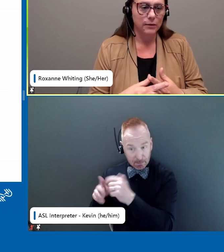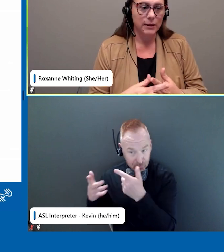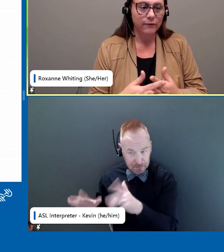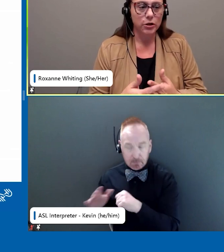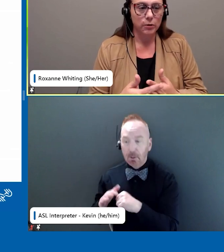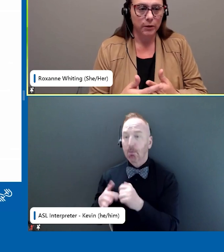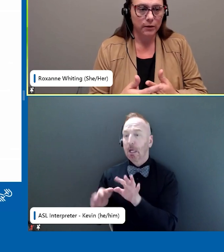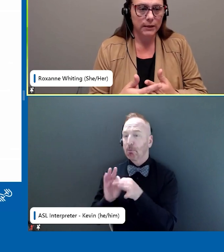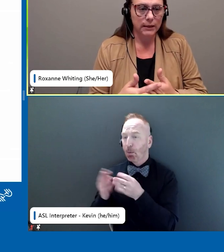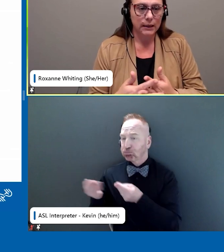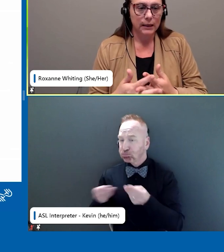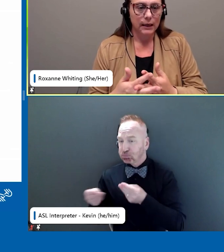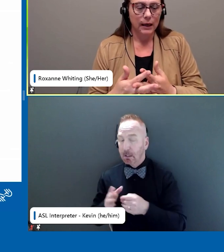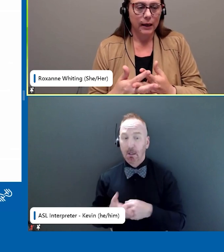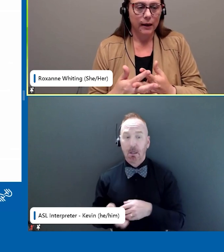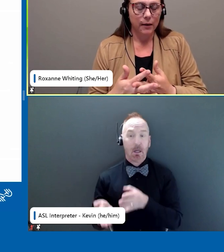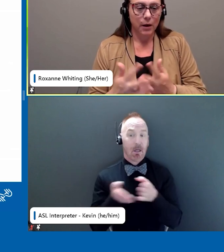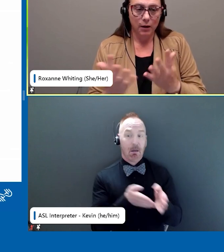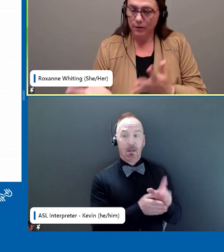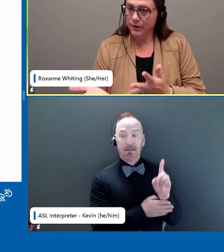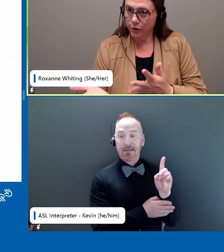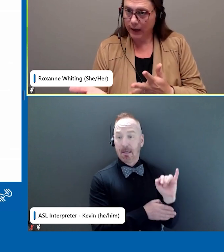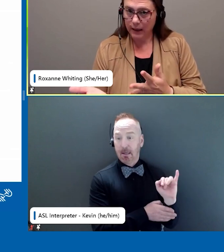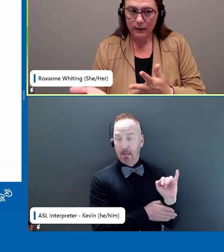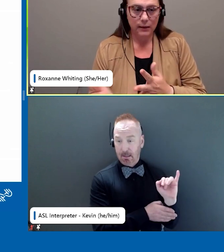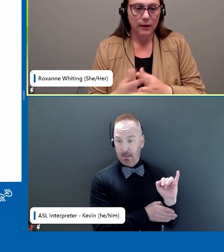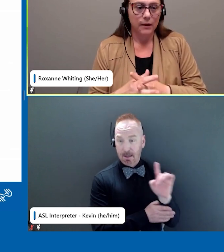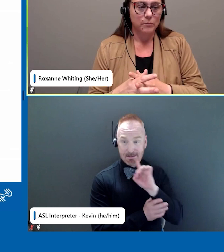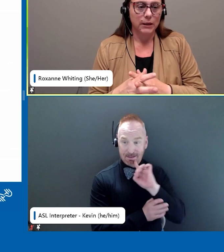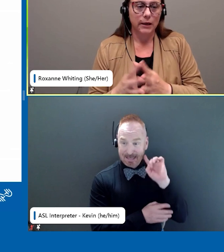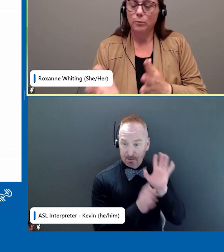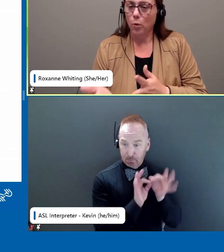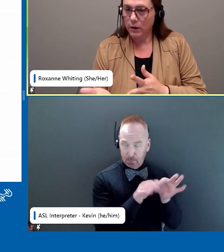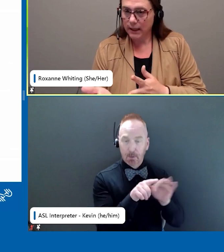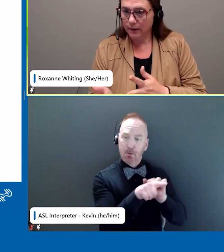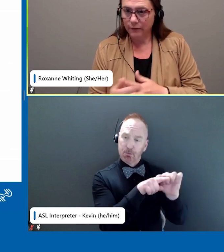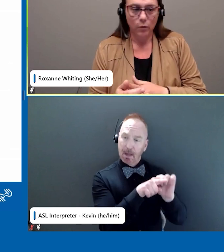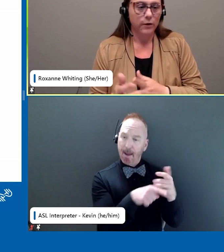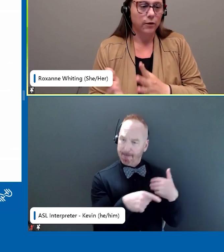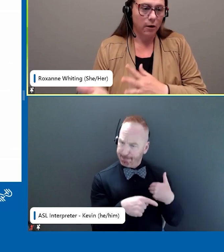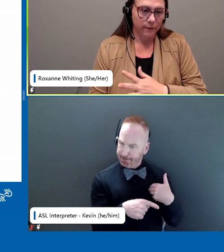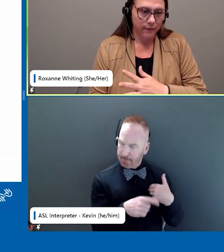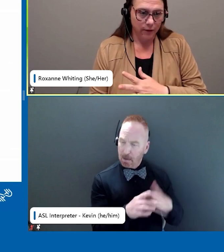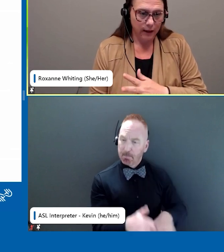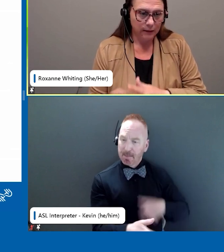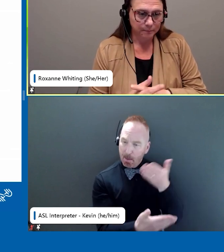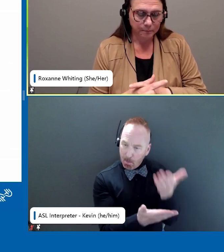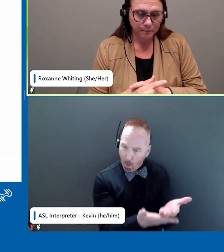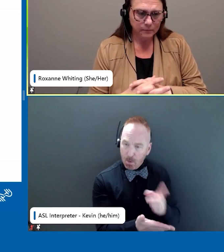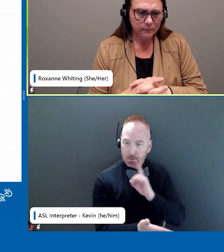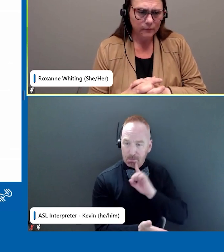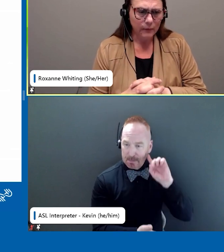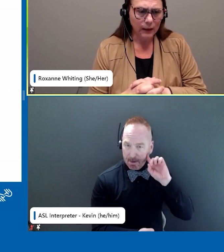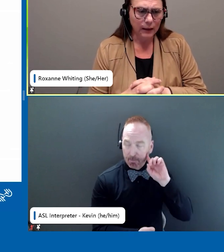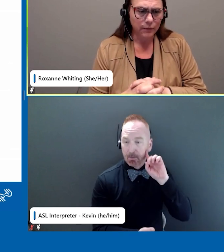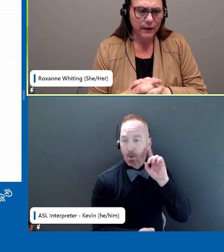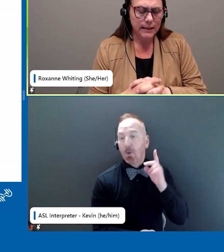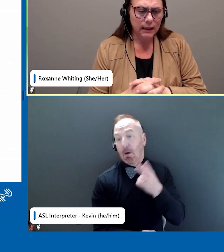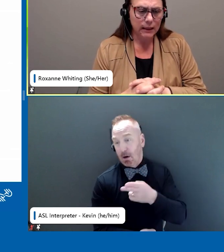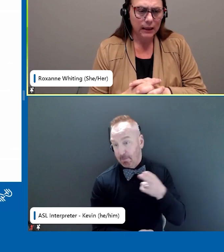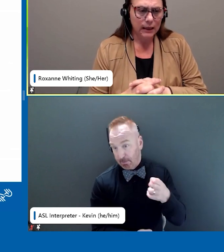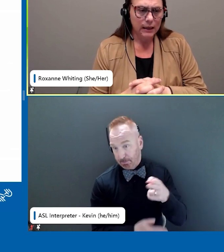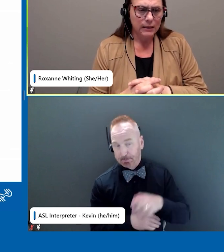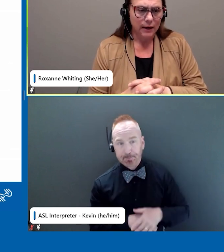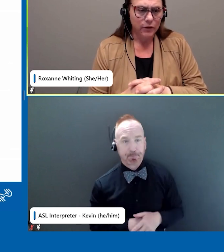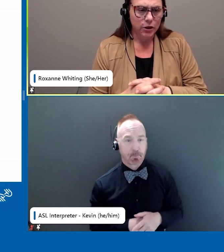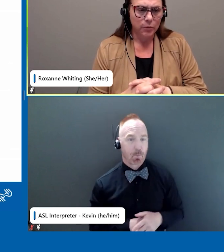And so deaf interpreters are also trained, but they're born deaf or they're hard of hearing. And the